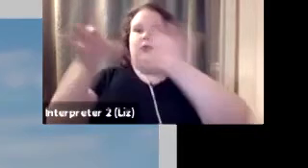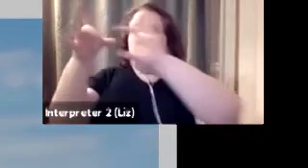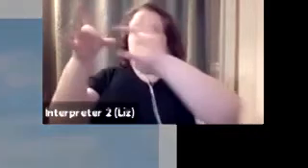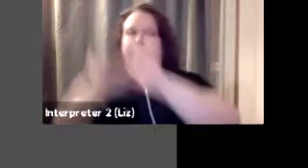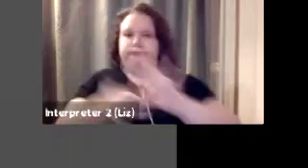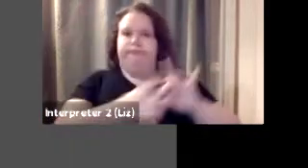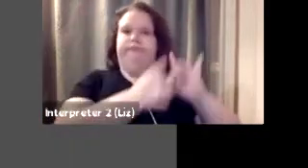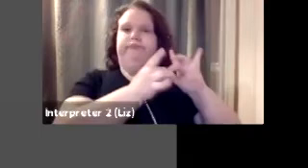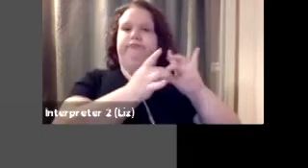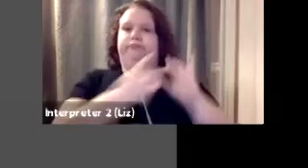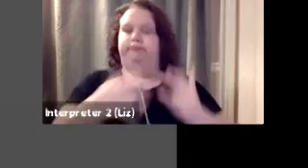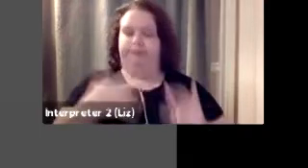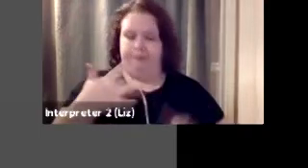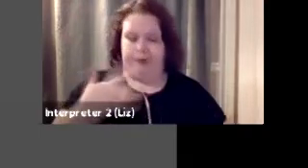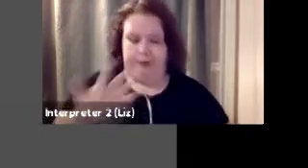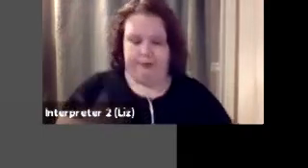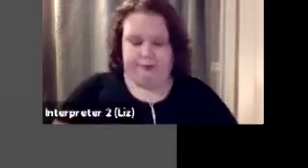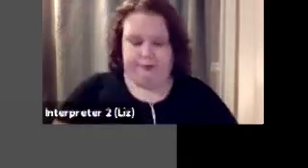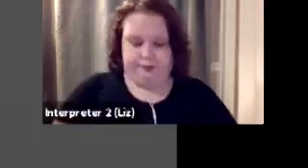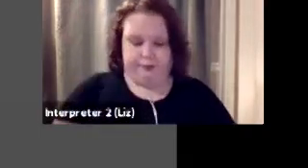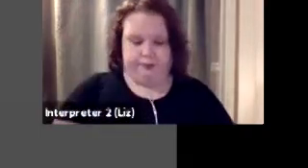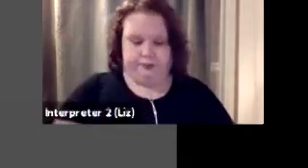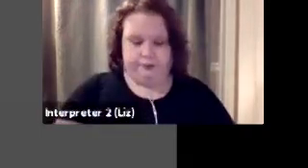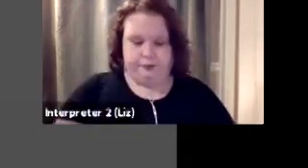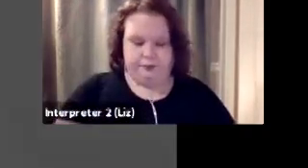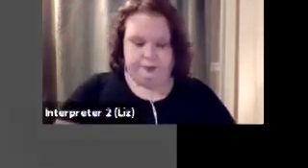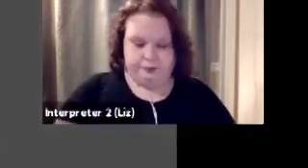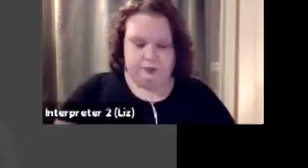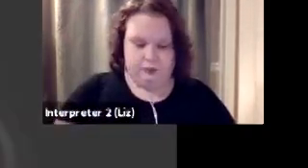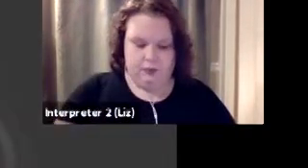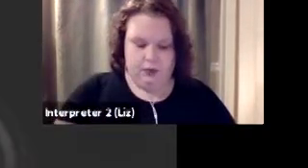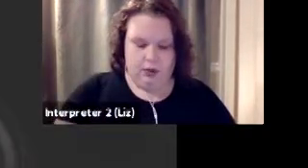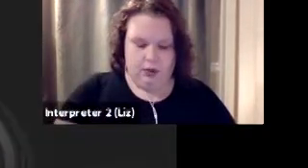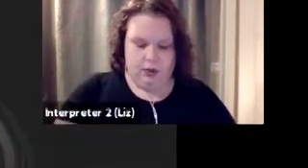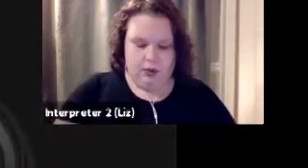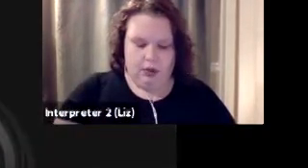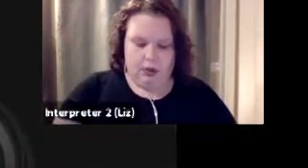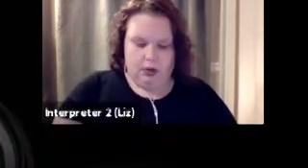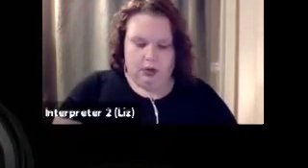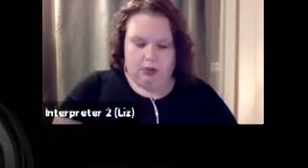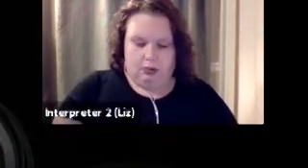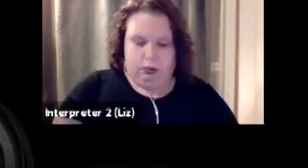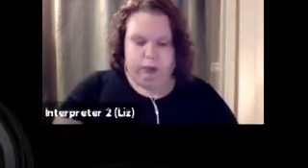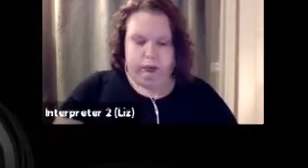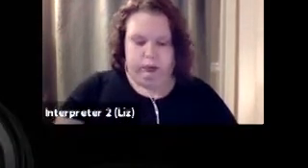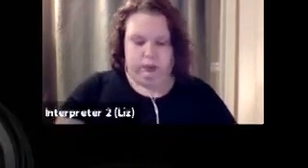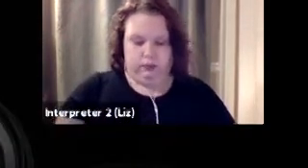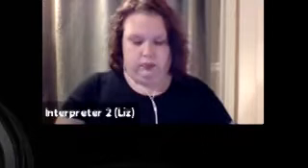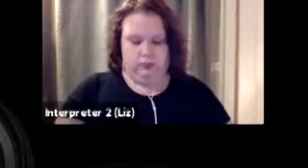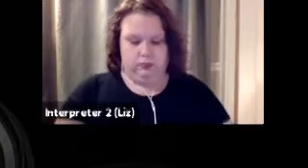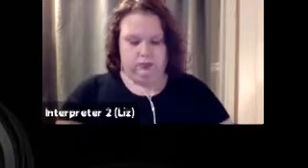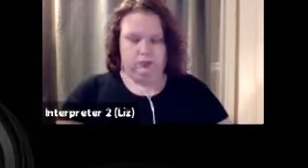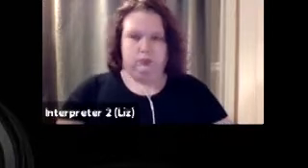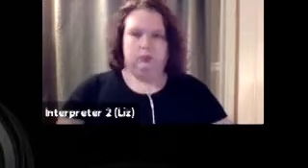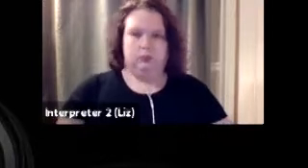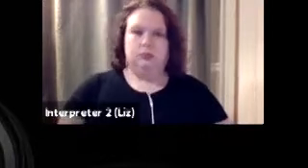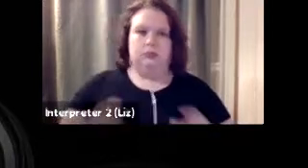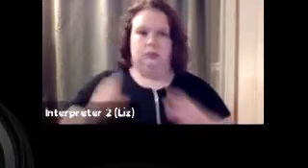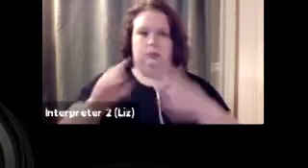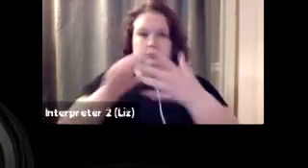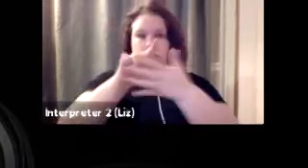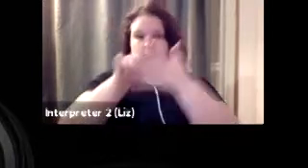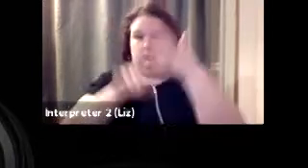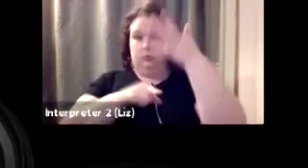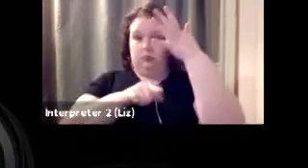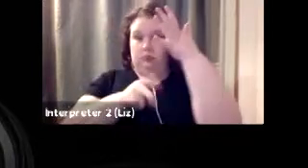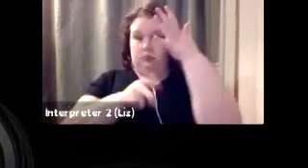So then we can go to the next one and this one, we're going to transition over to key metrics. And these eight things that you see on the screen should